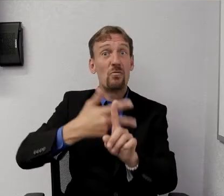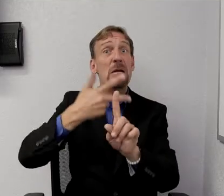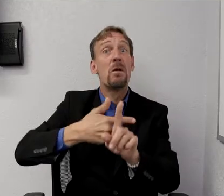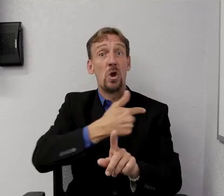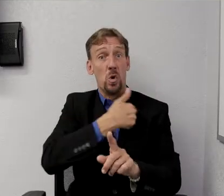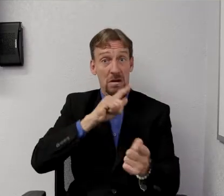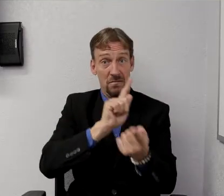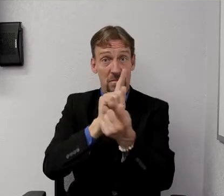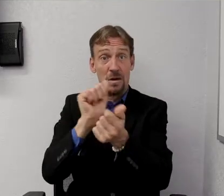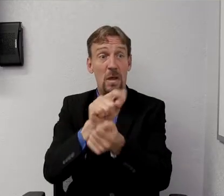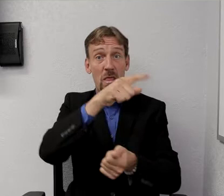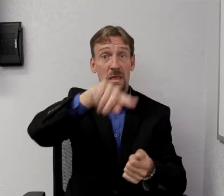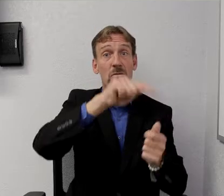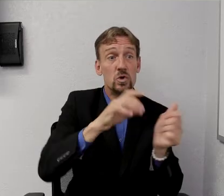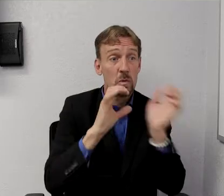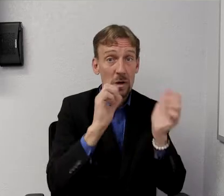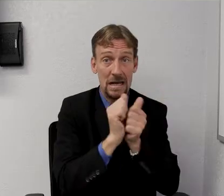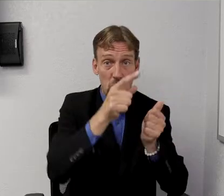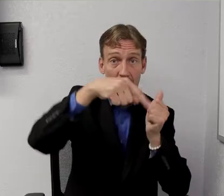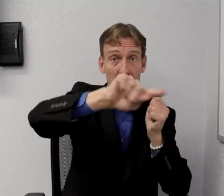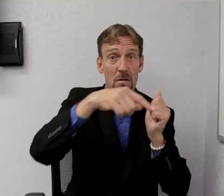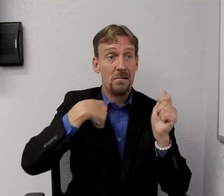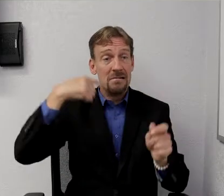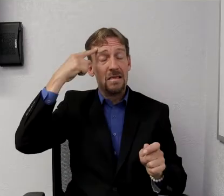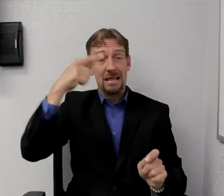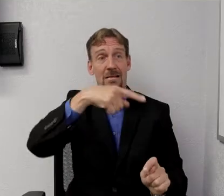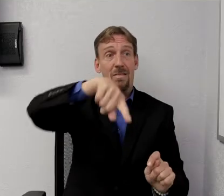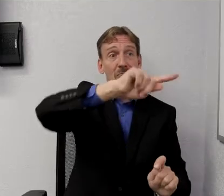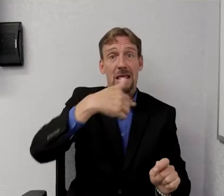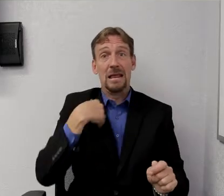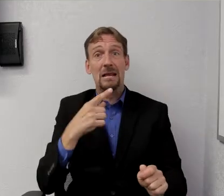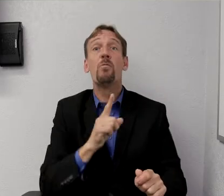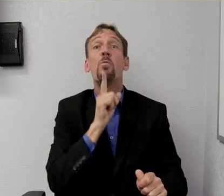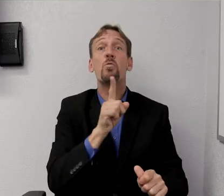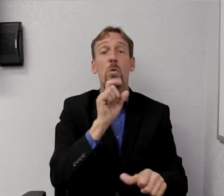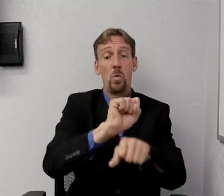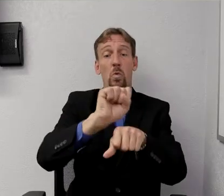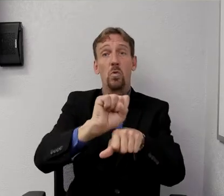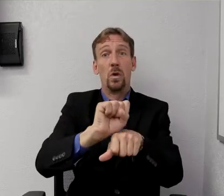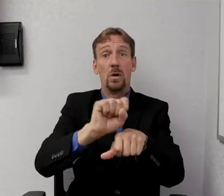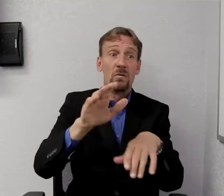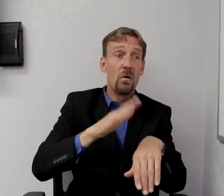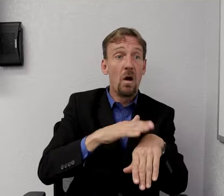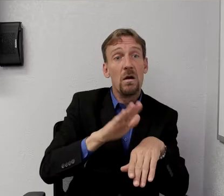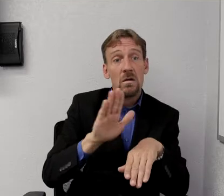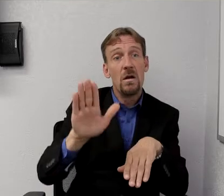more constant communication. I believe that they all have significantly ramped up